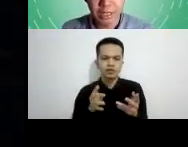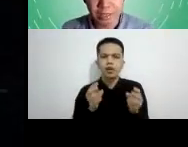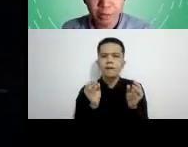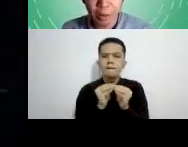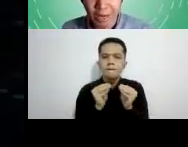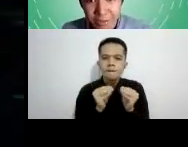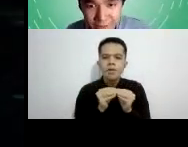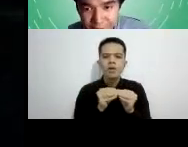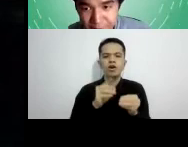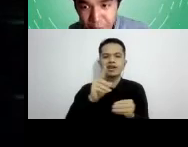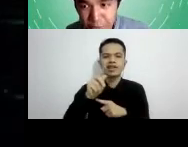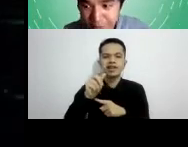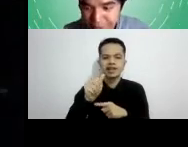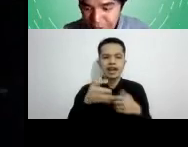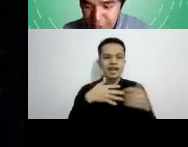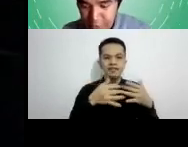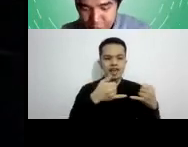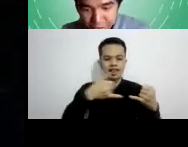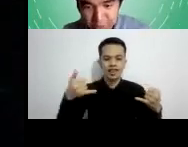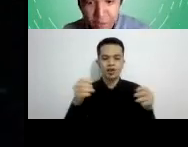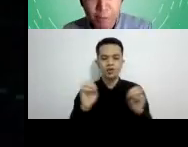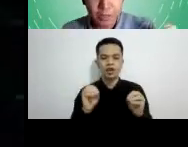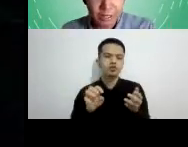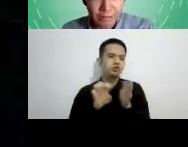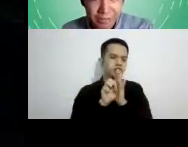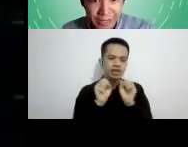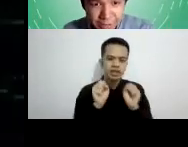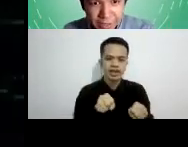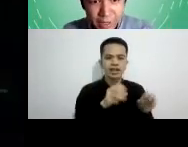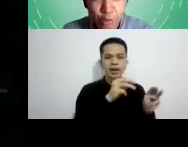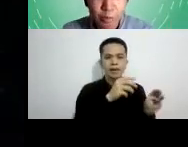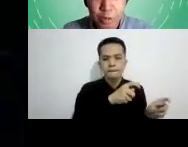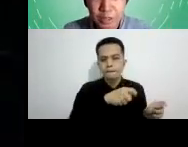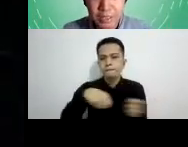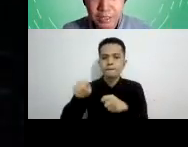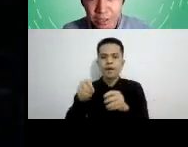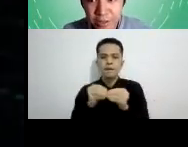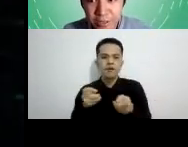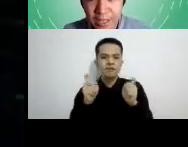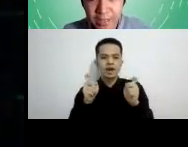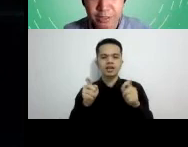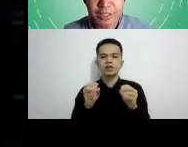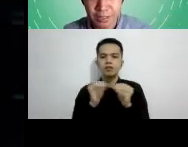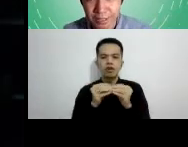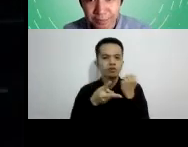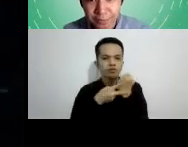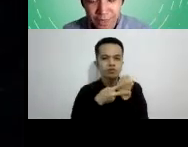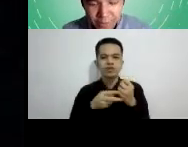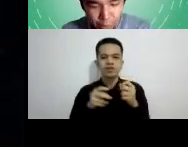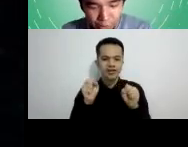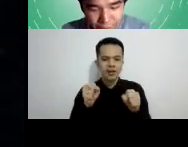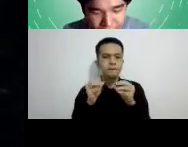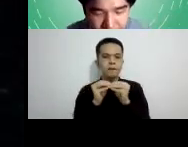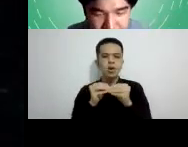of data wirelessly, which means you can transmit more data faster or more data securely and consistently.